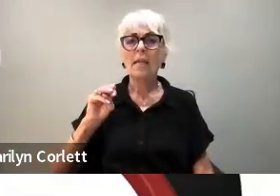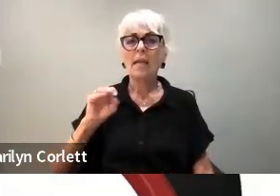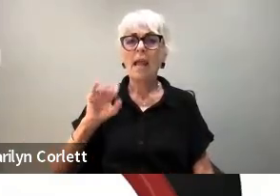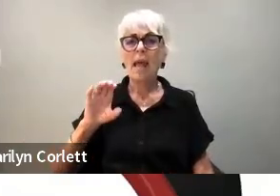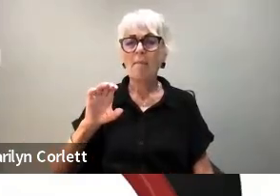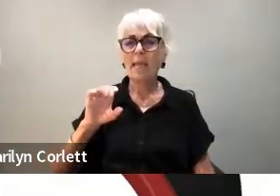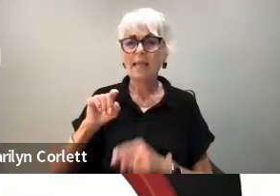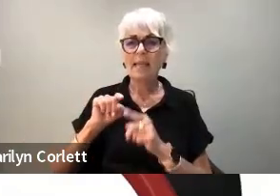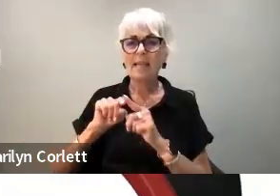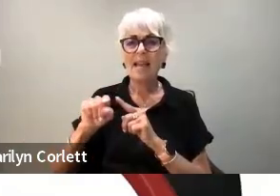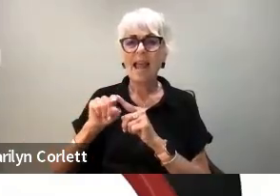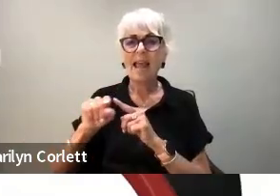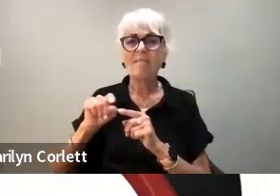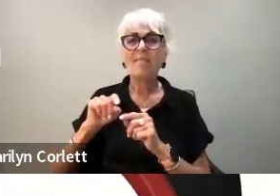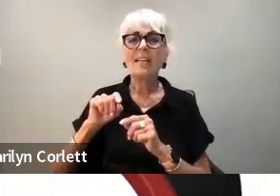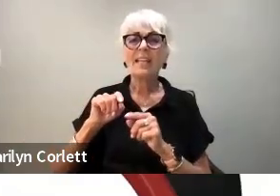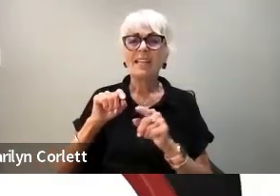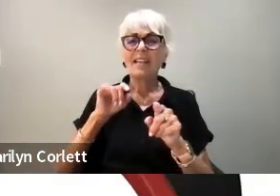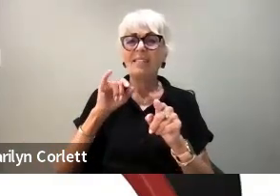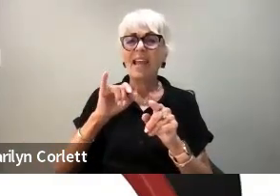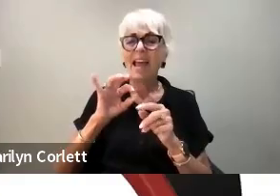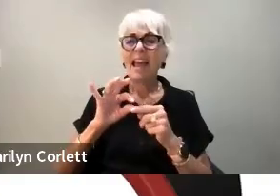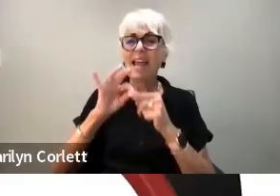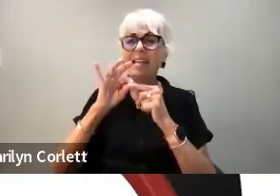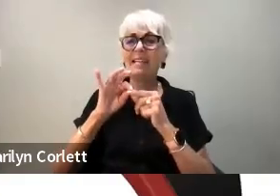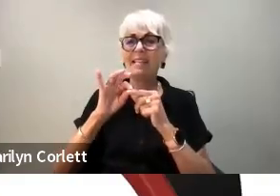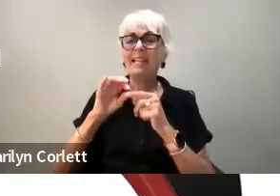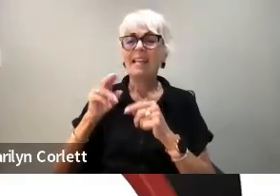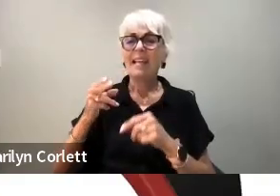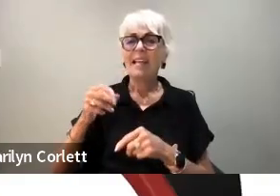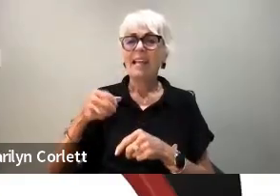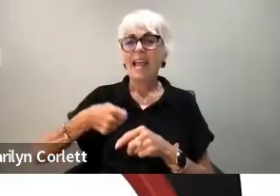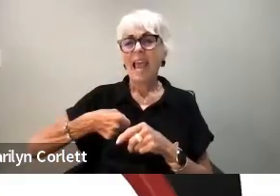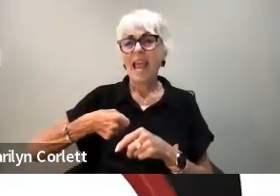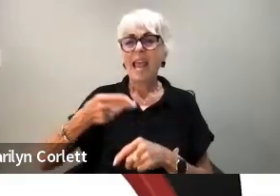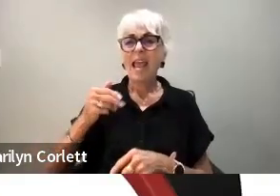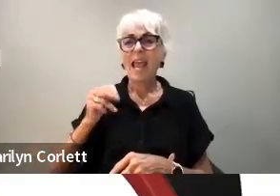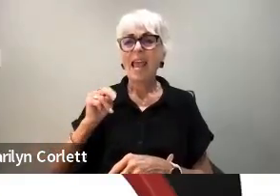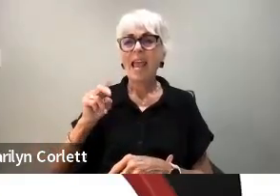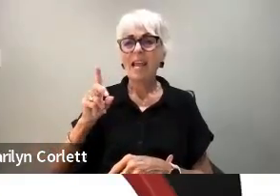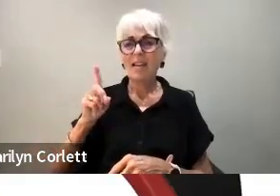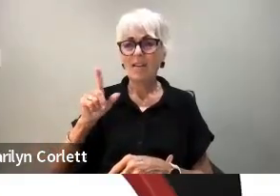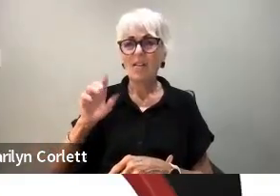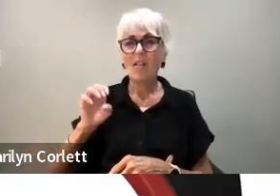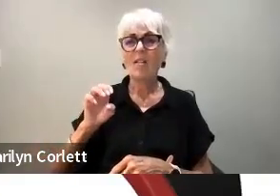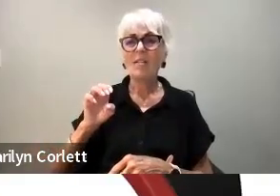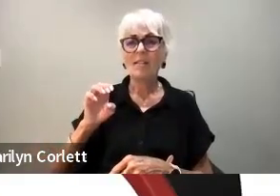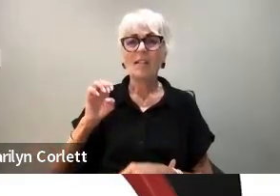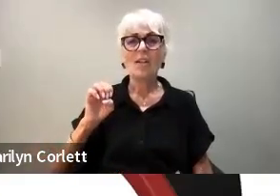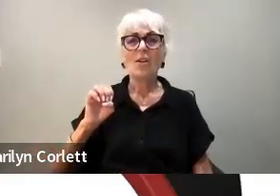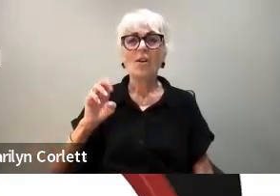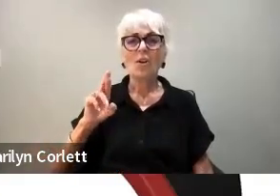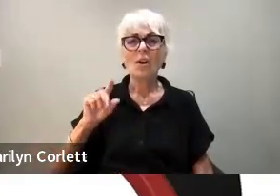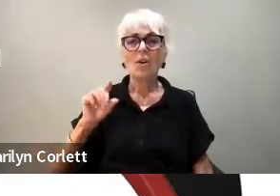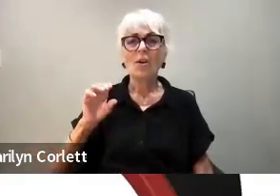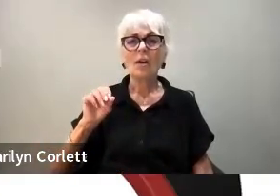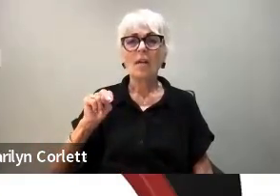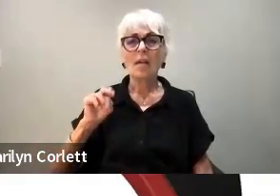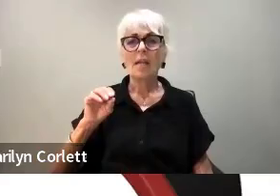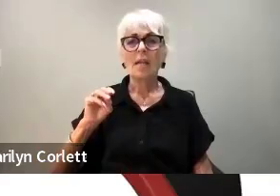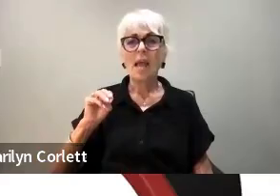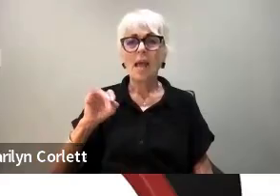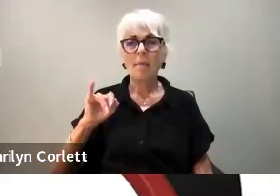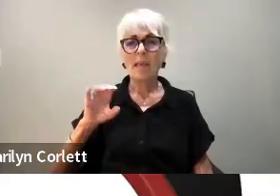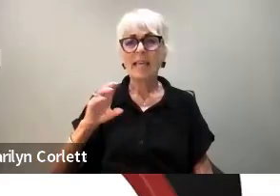handle rather than a straight handle. This is ergonomic. And then an apple corer and